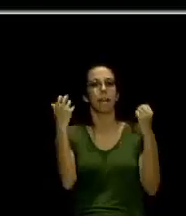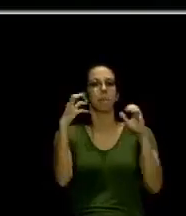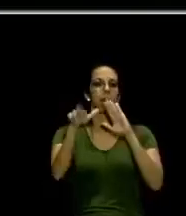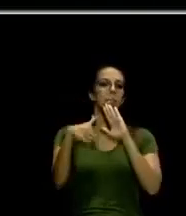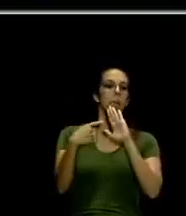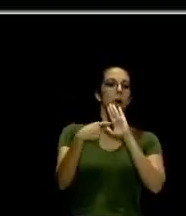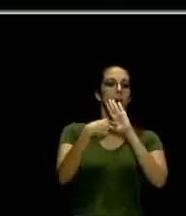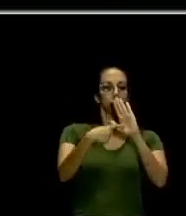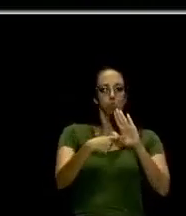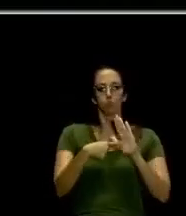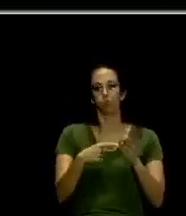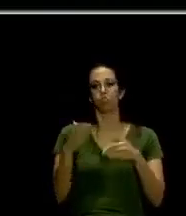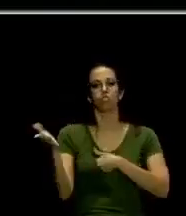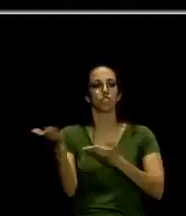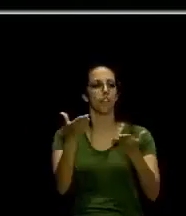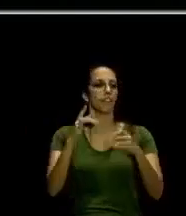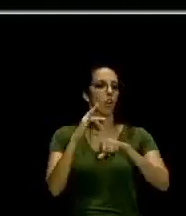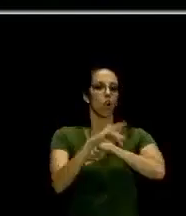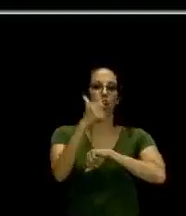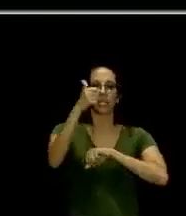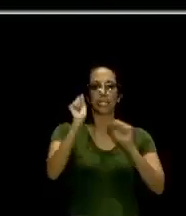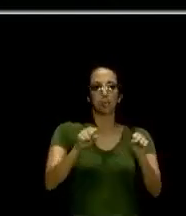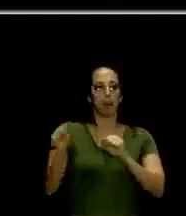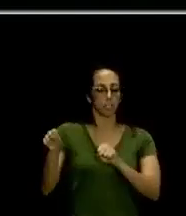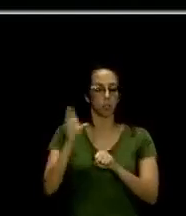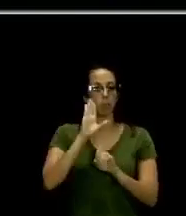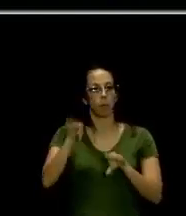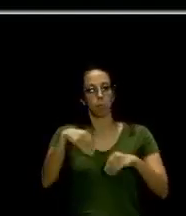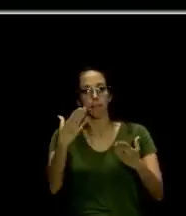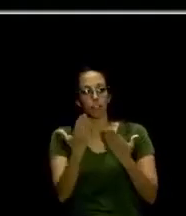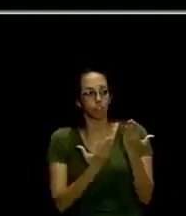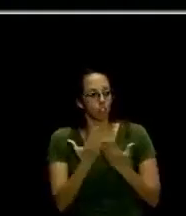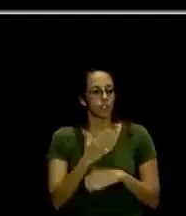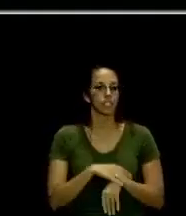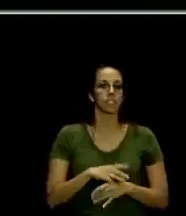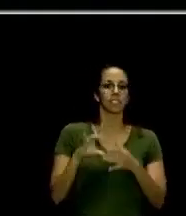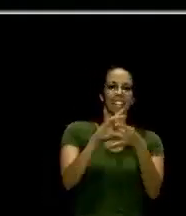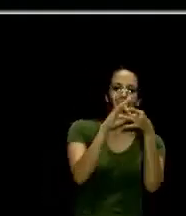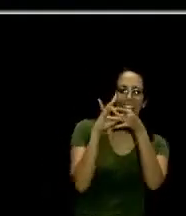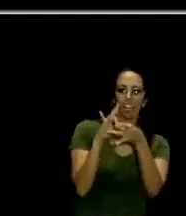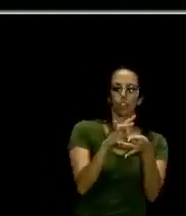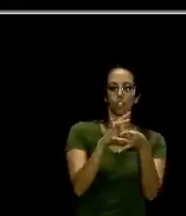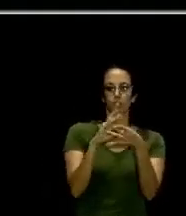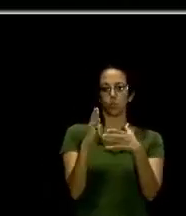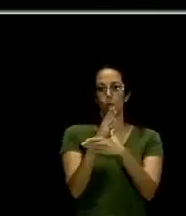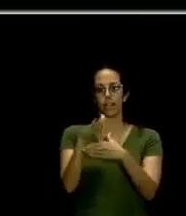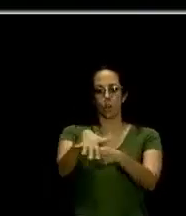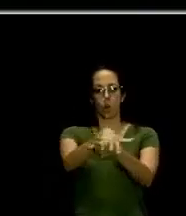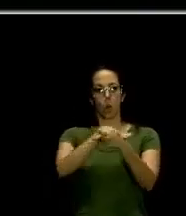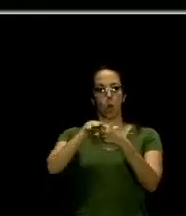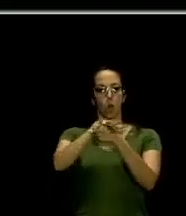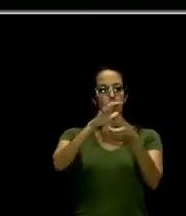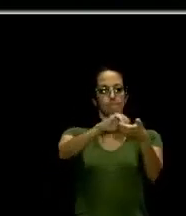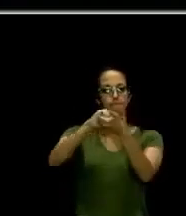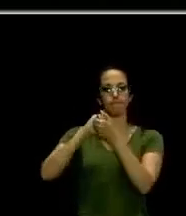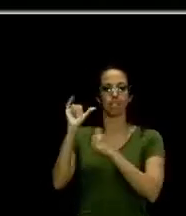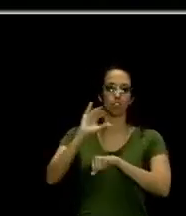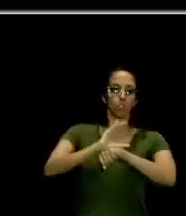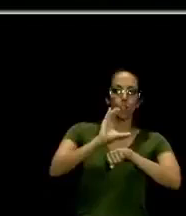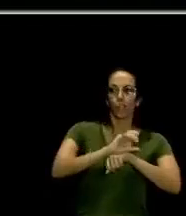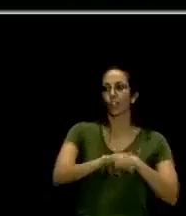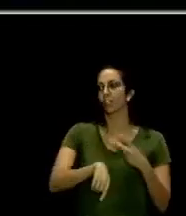serve, again, at the earliest moment possible by providing services and connections within locally based partners like churches